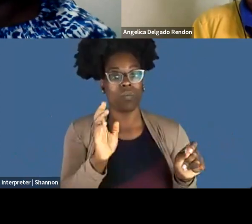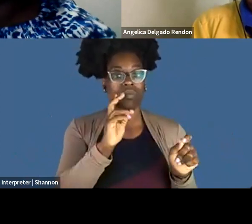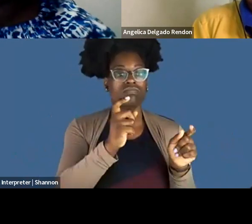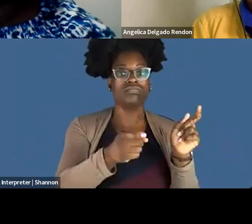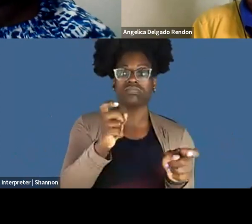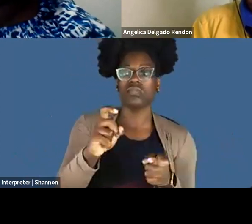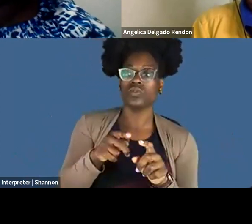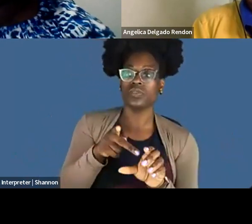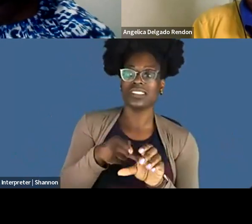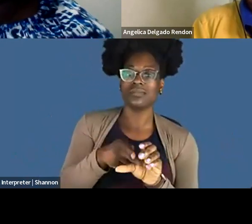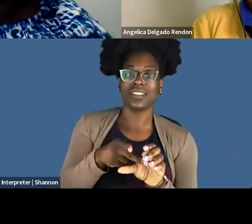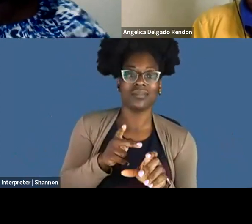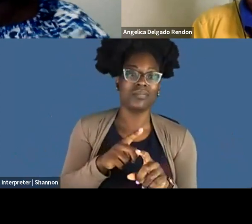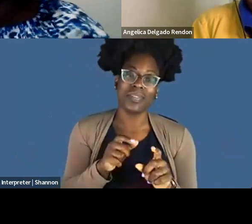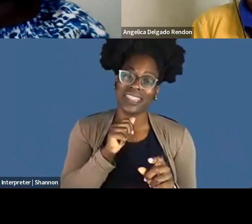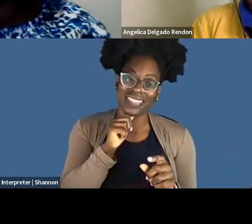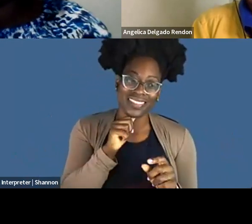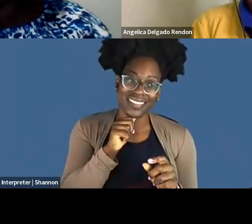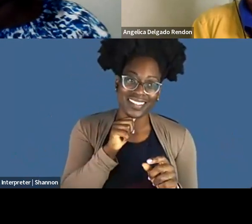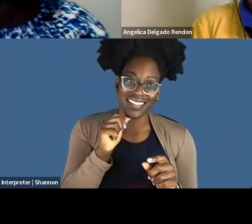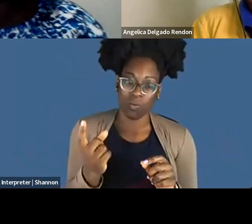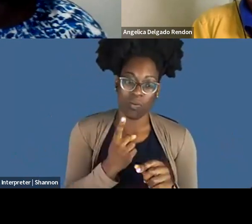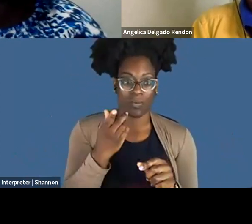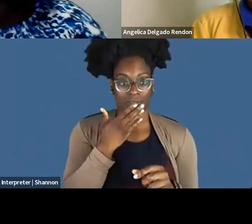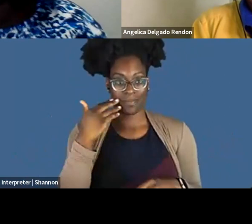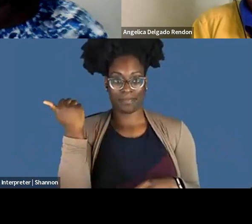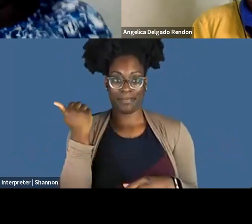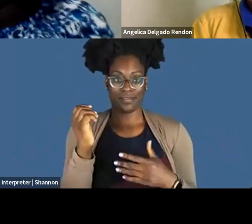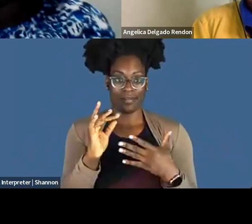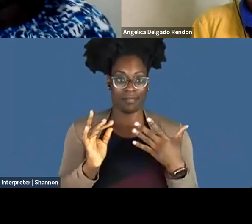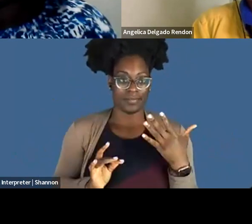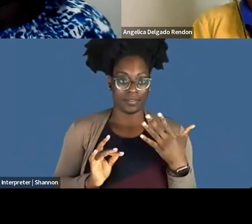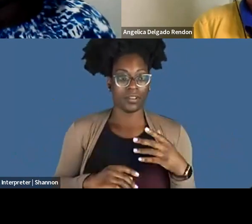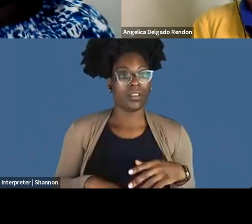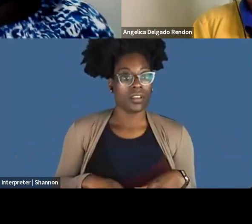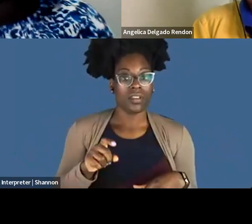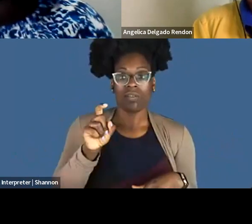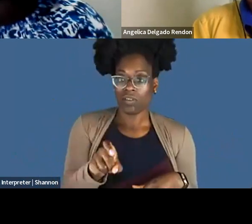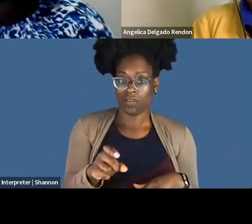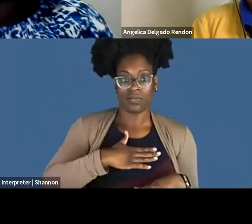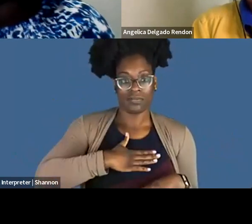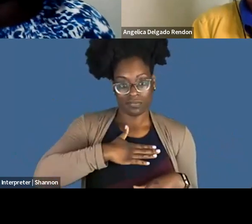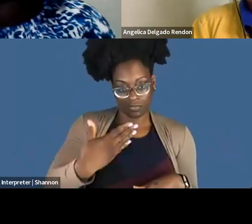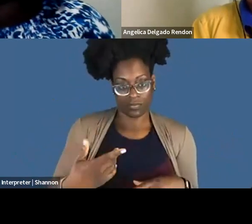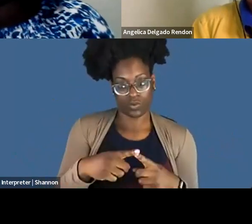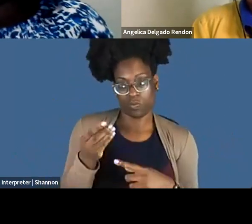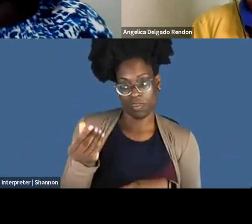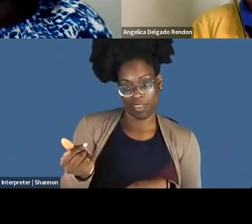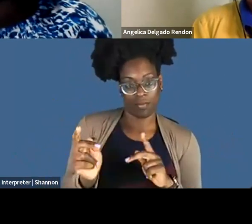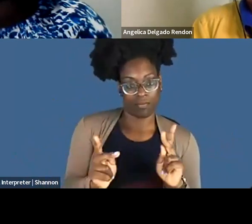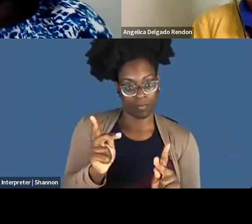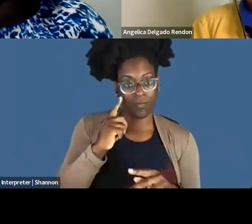that is in that community. People are willing to pay experts for their expertise. And so we have to learn